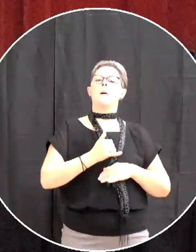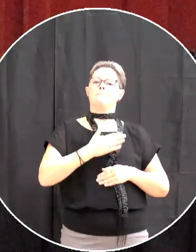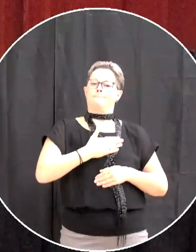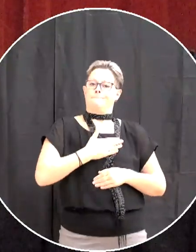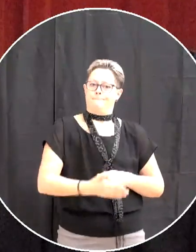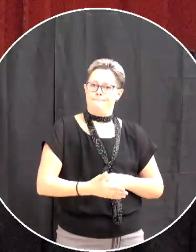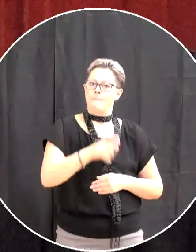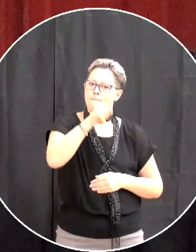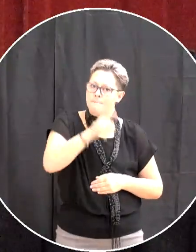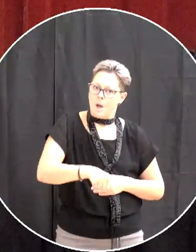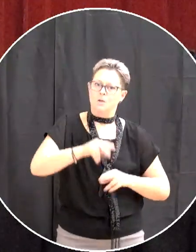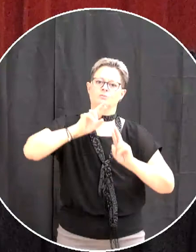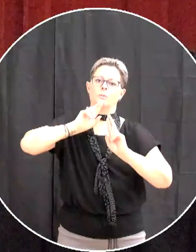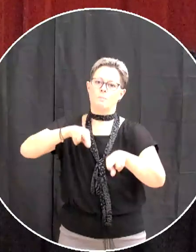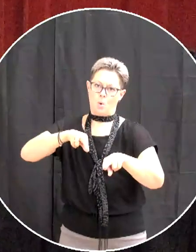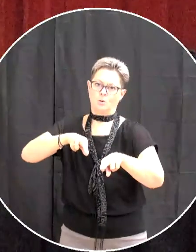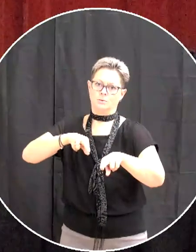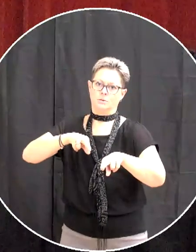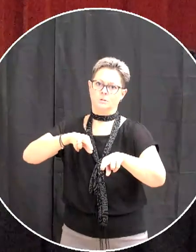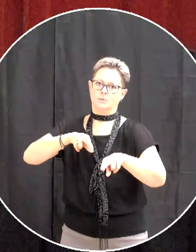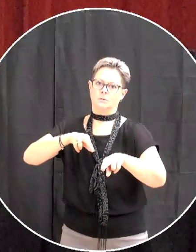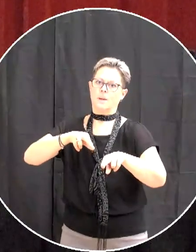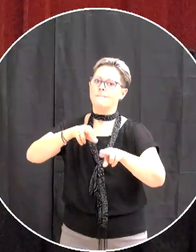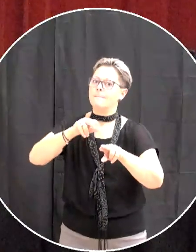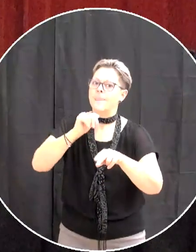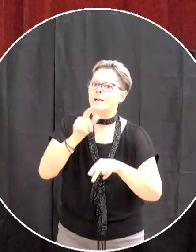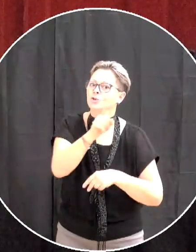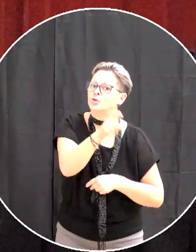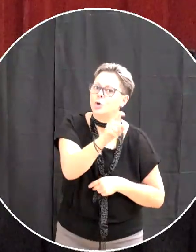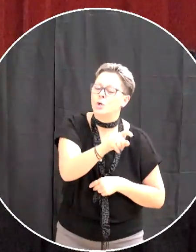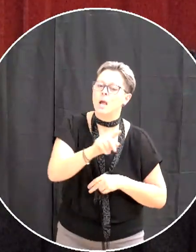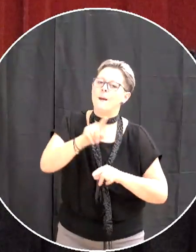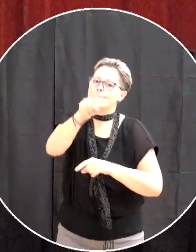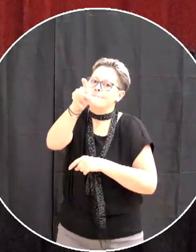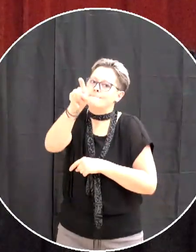longer employees should, or they are morally